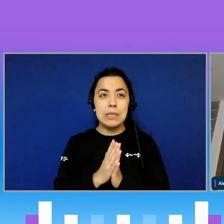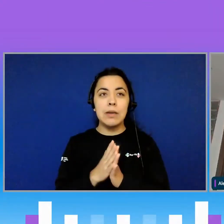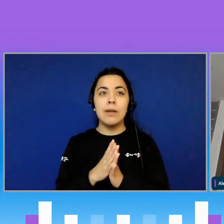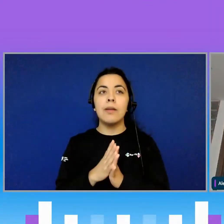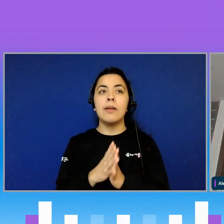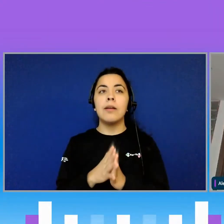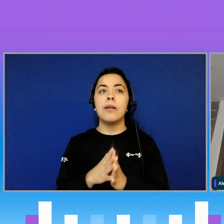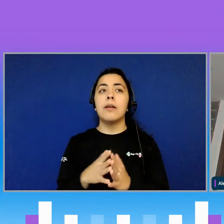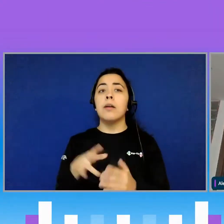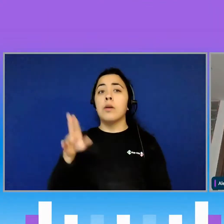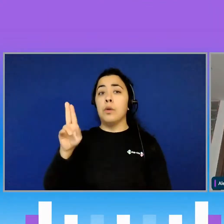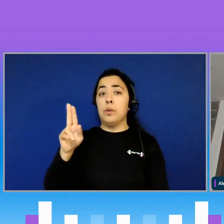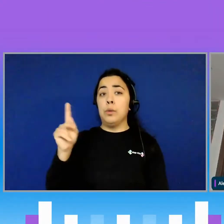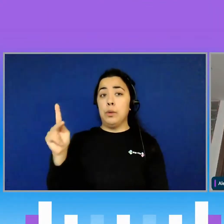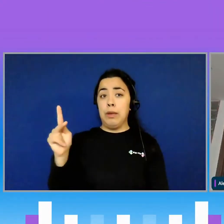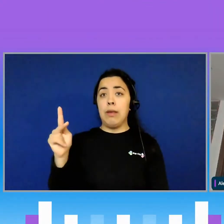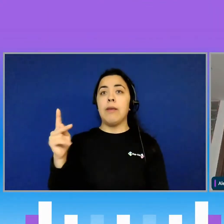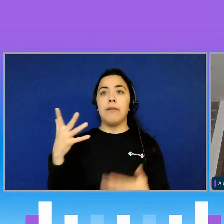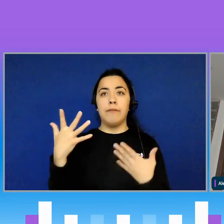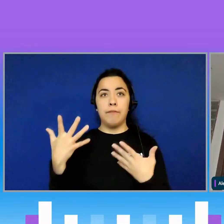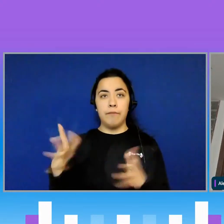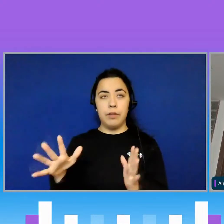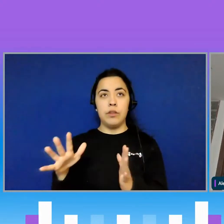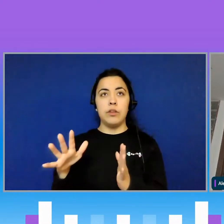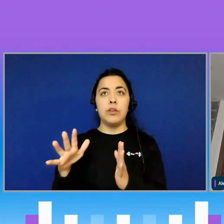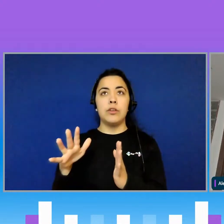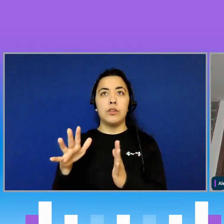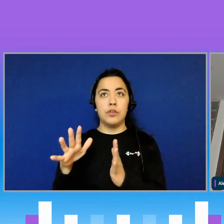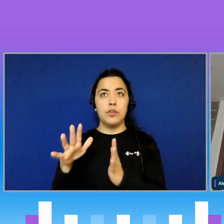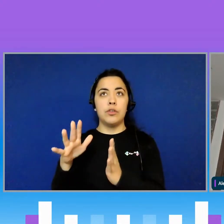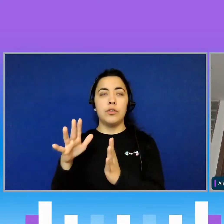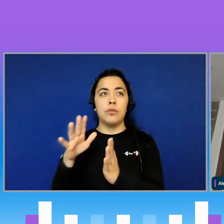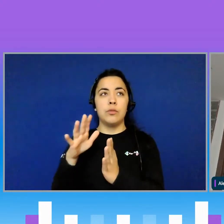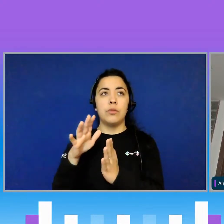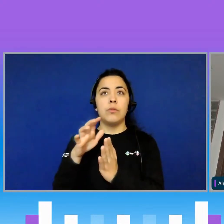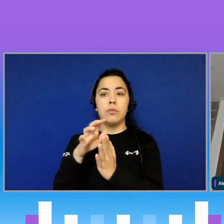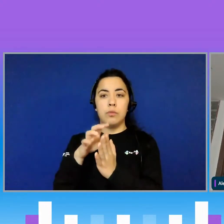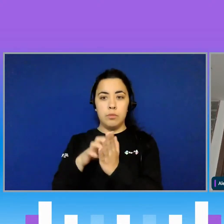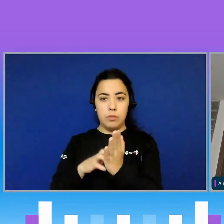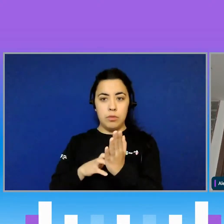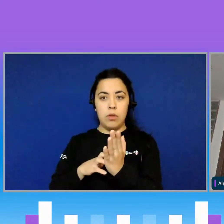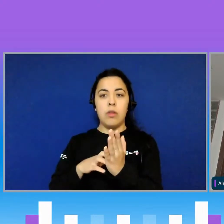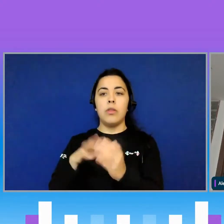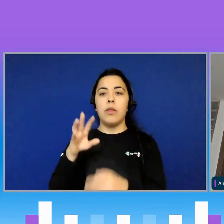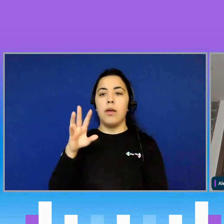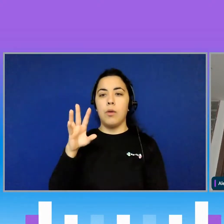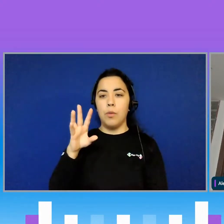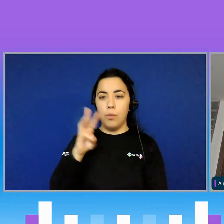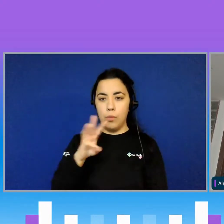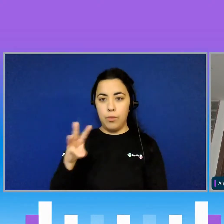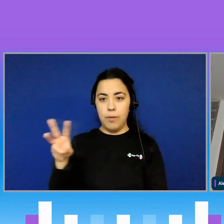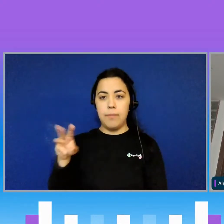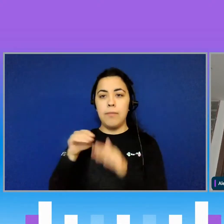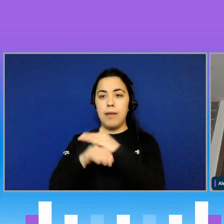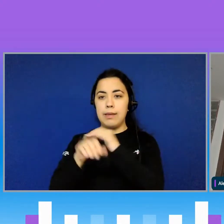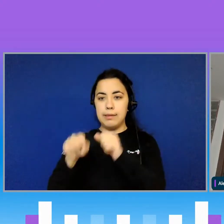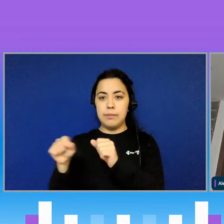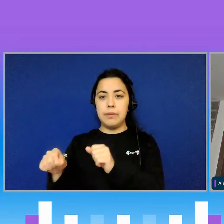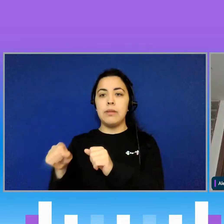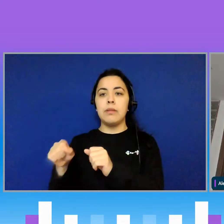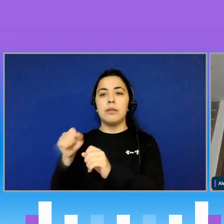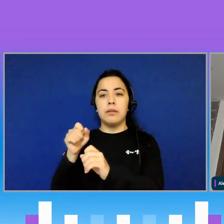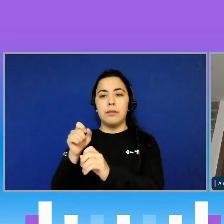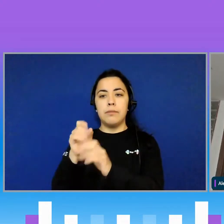The UK did transpose the Web Accessibility Directive, so the one that I mentioned at the beginning